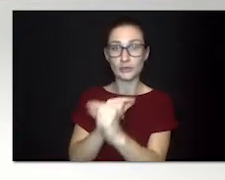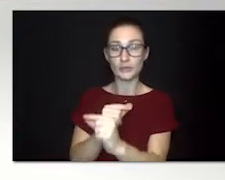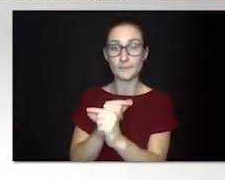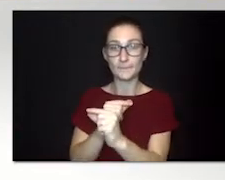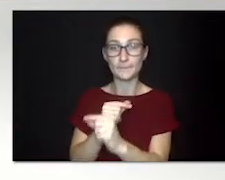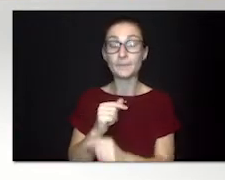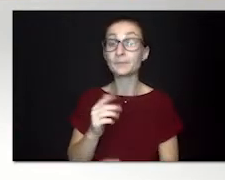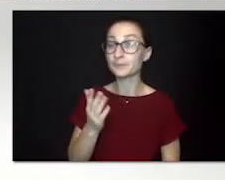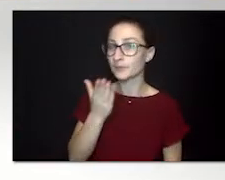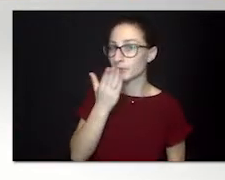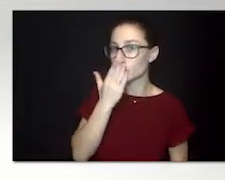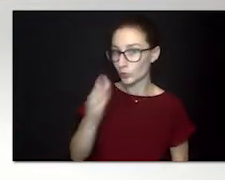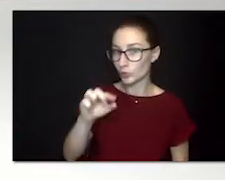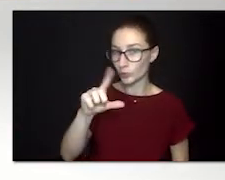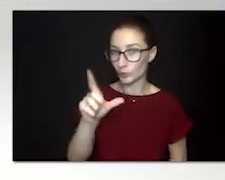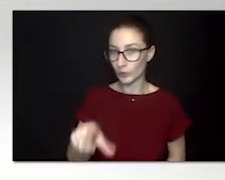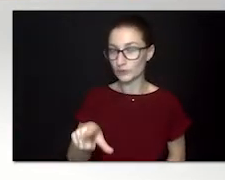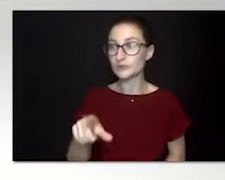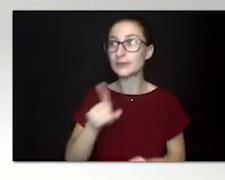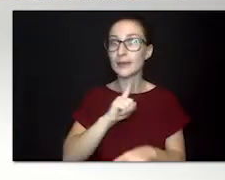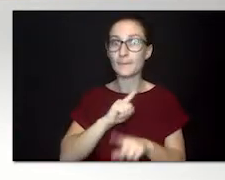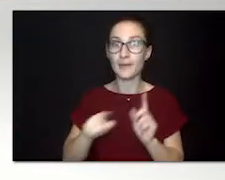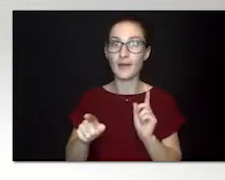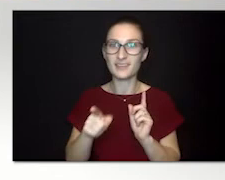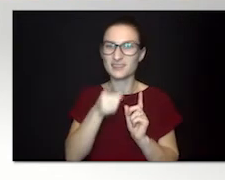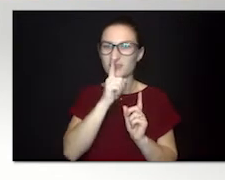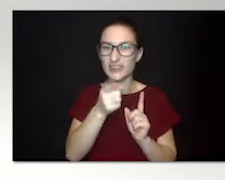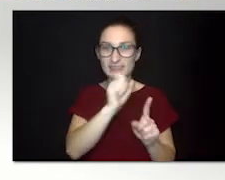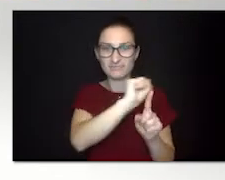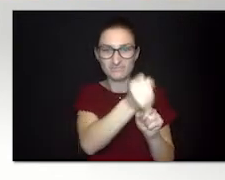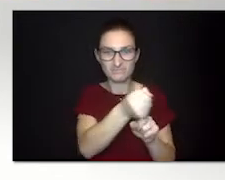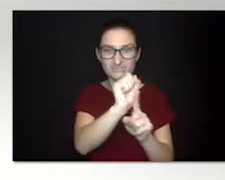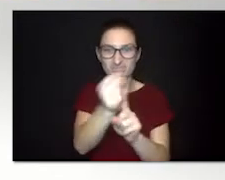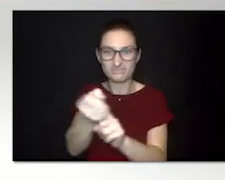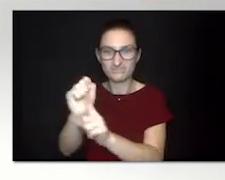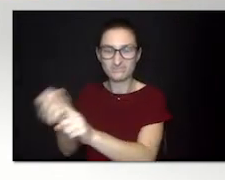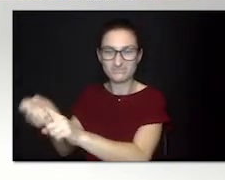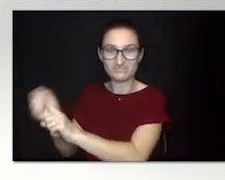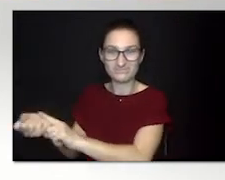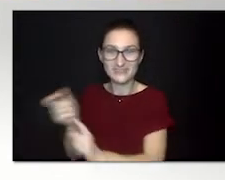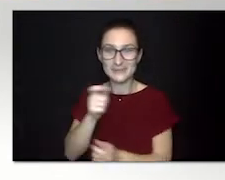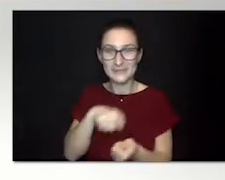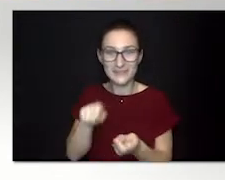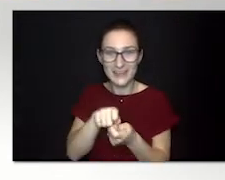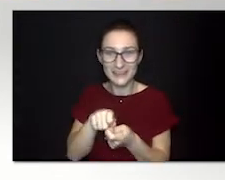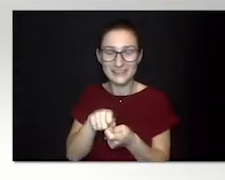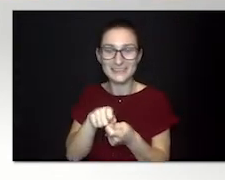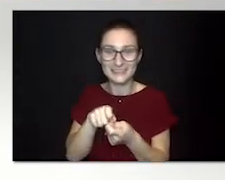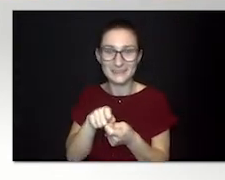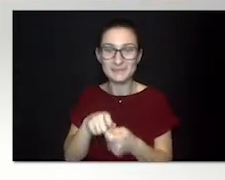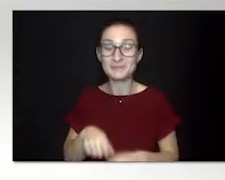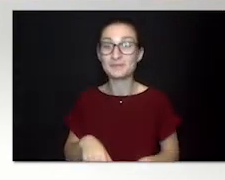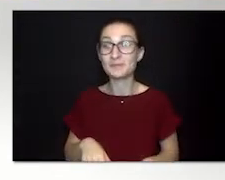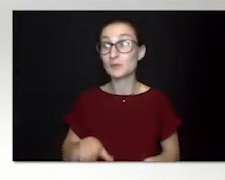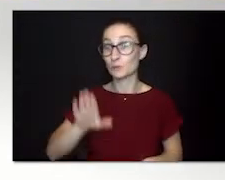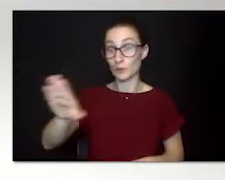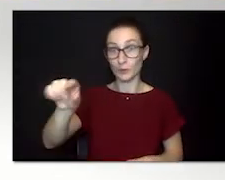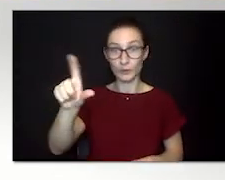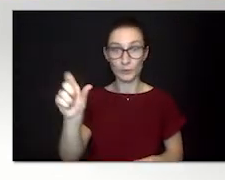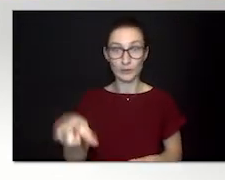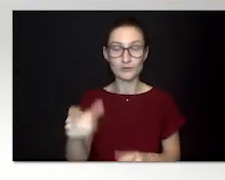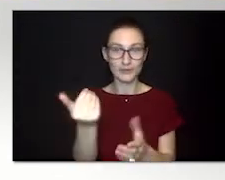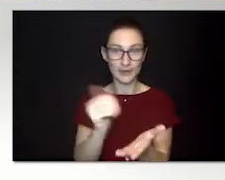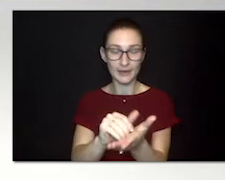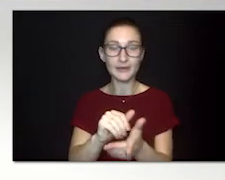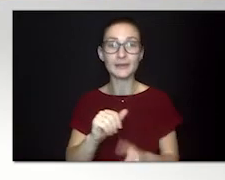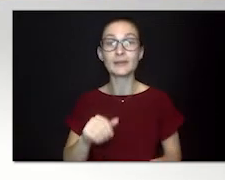guardianship? That's a great question. That's also going to be a very case and fact specific question. So the question is, if